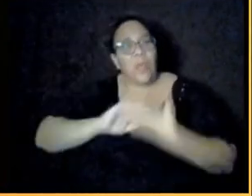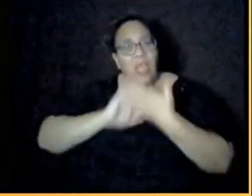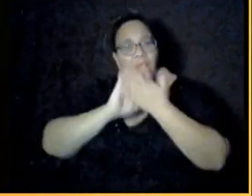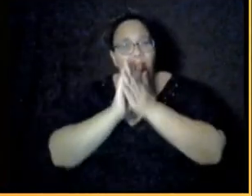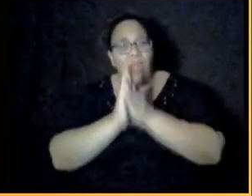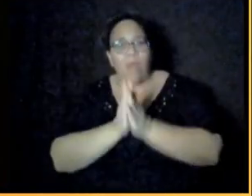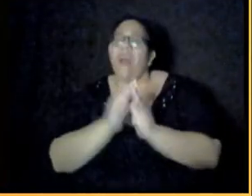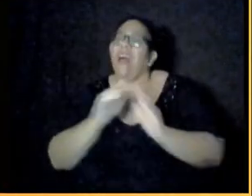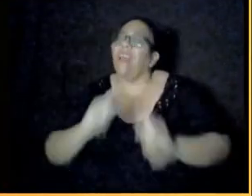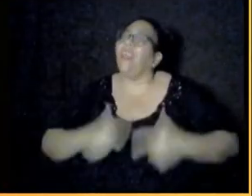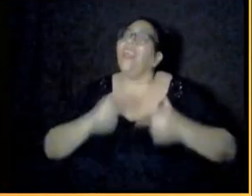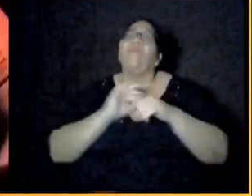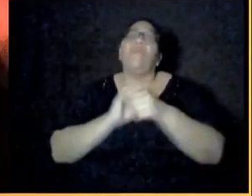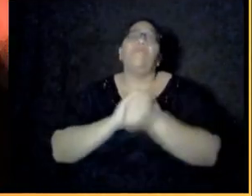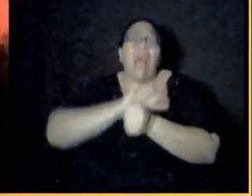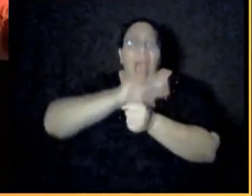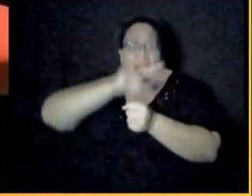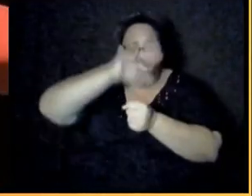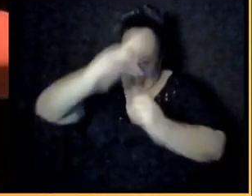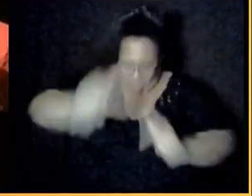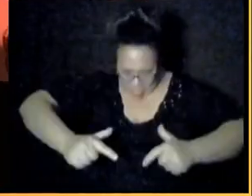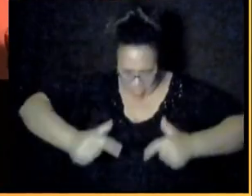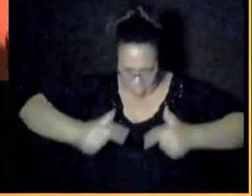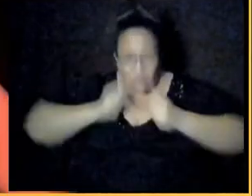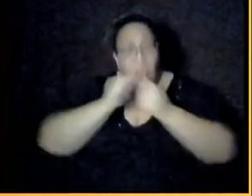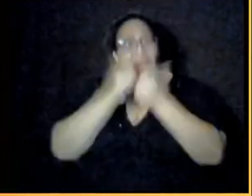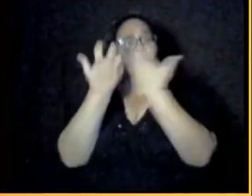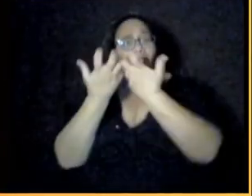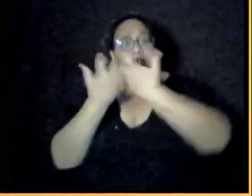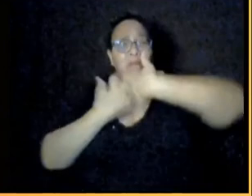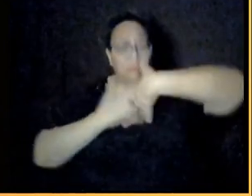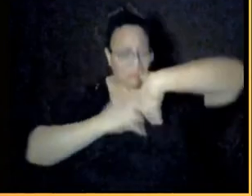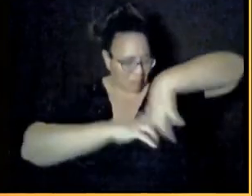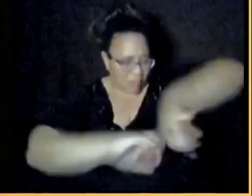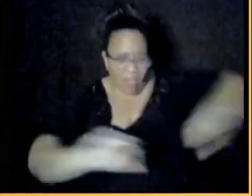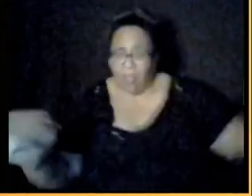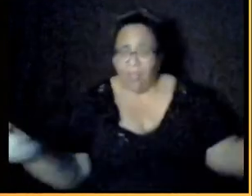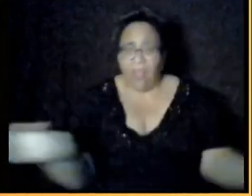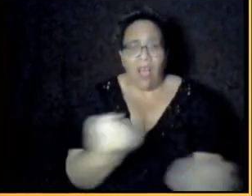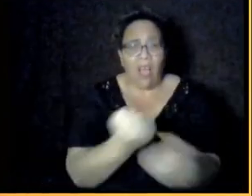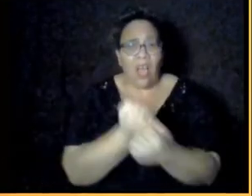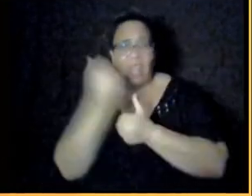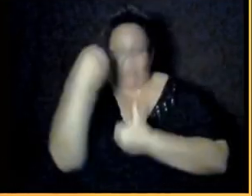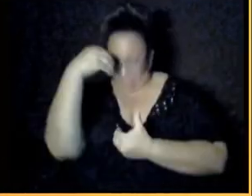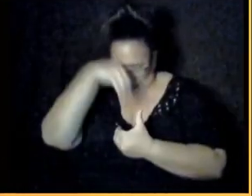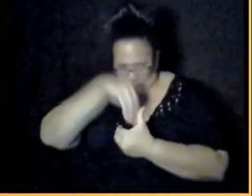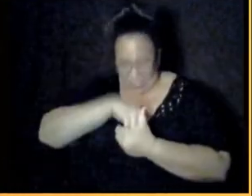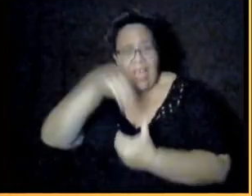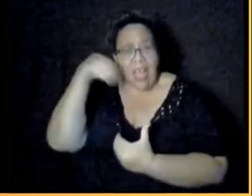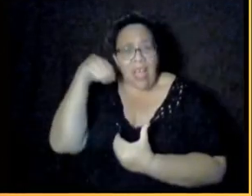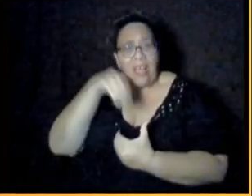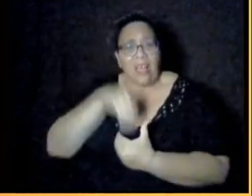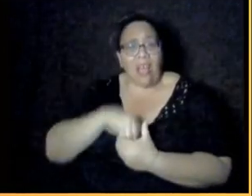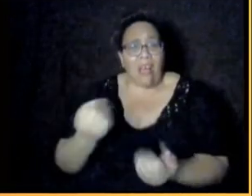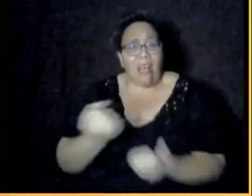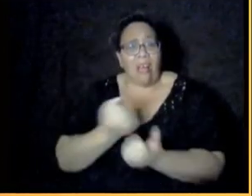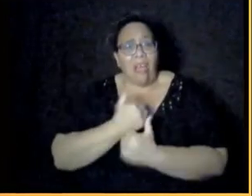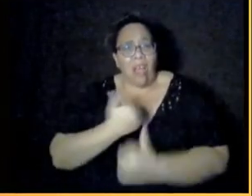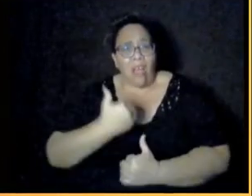Bountiful life and all the loves inside of me. I'll